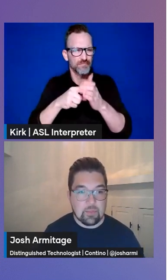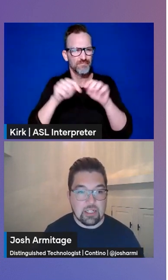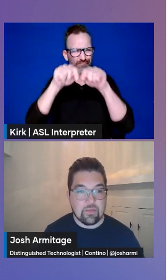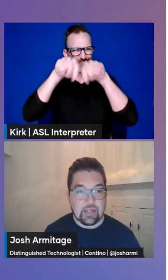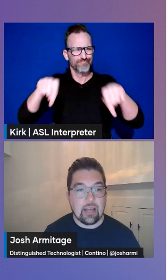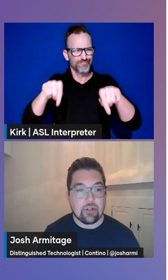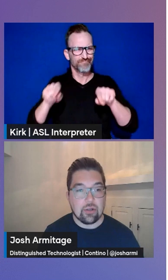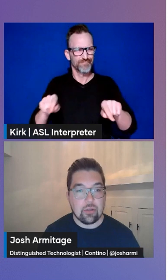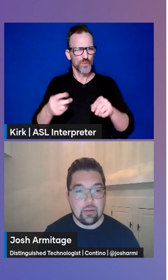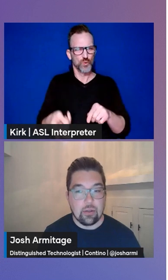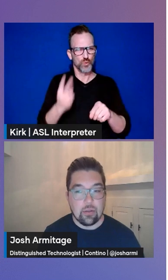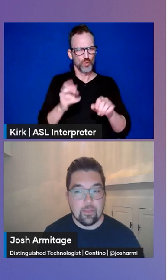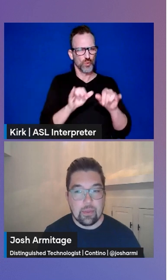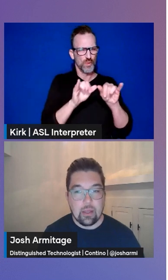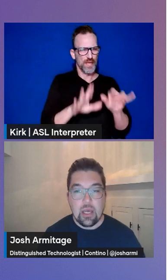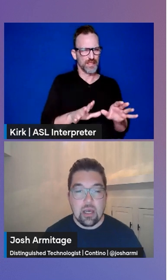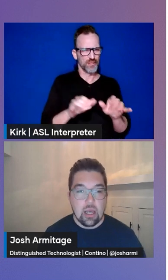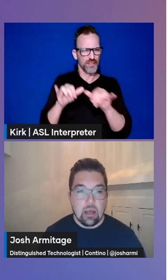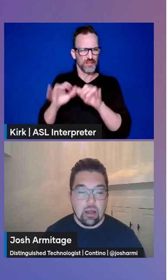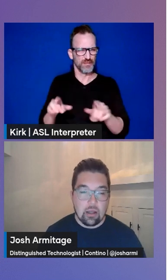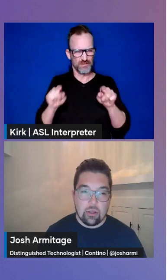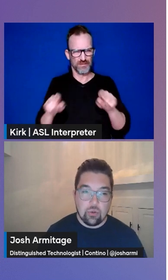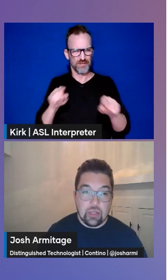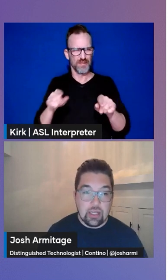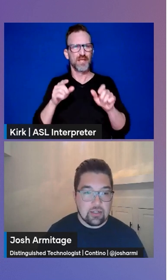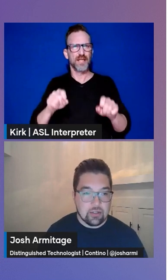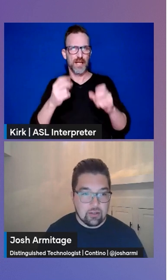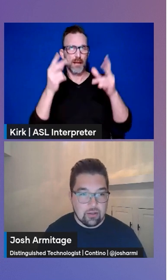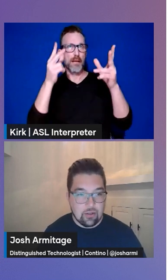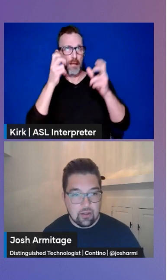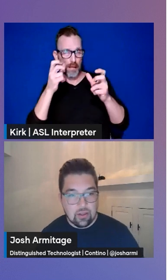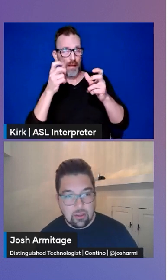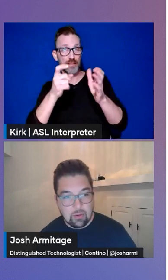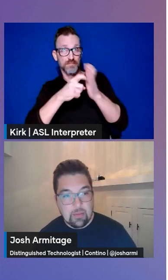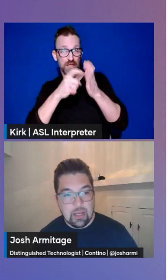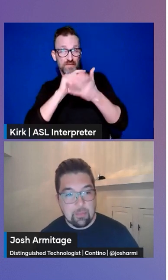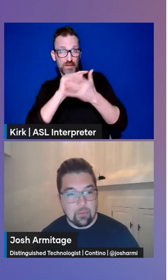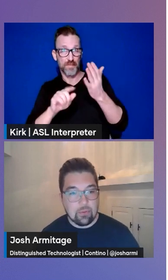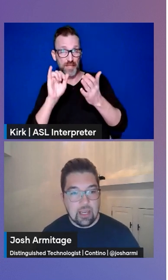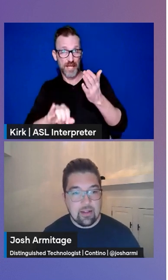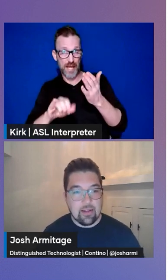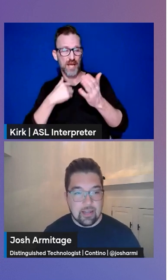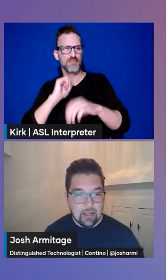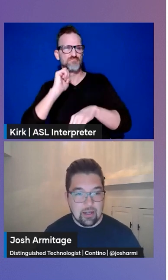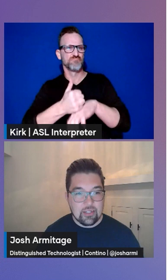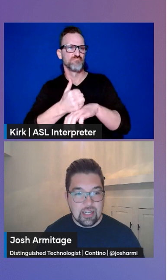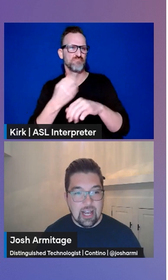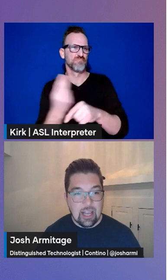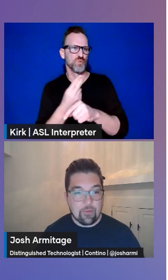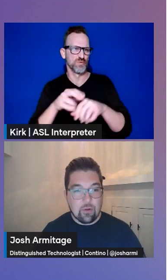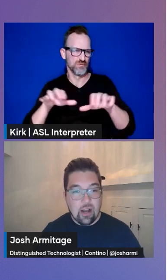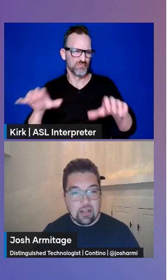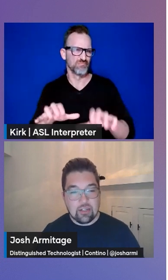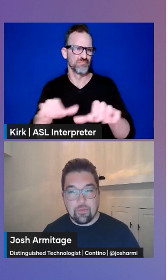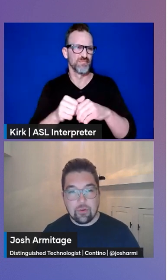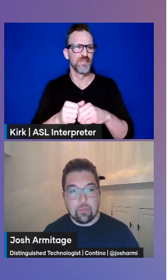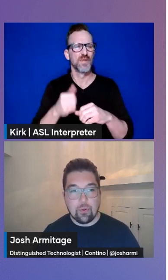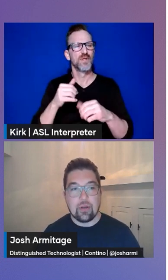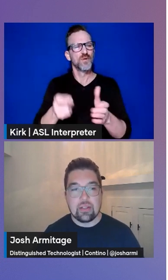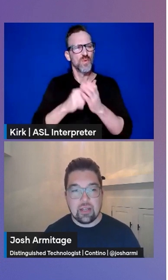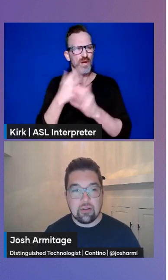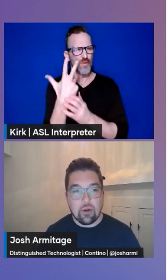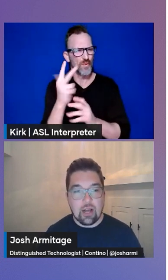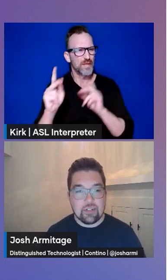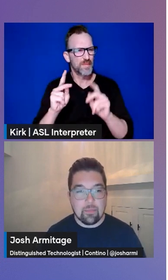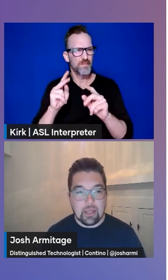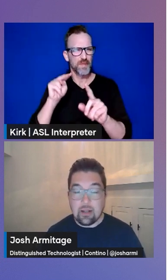the specification. You need three people in here to get a variety of